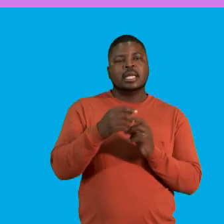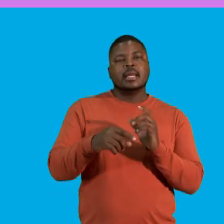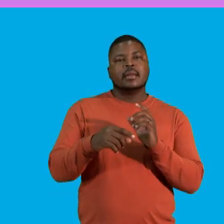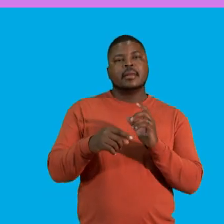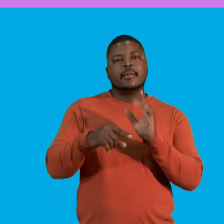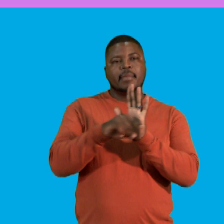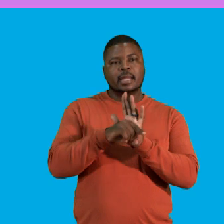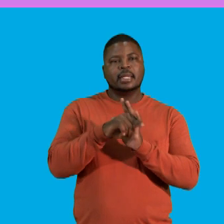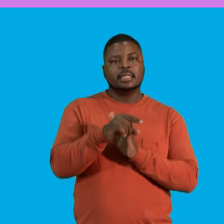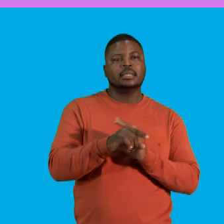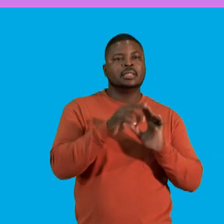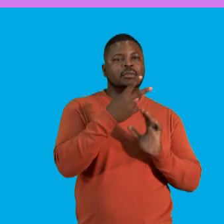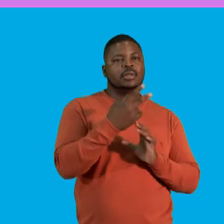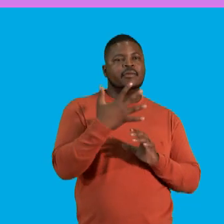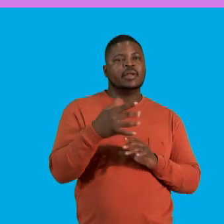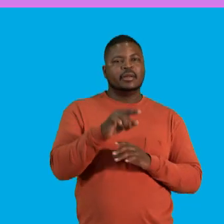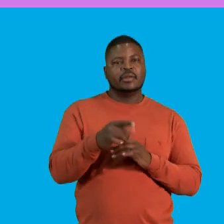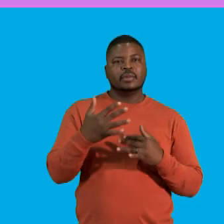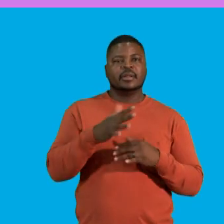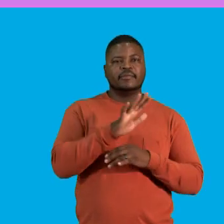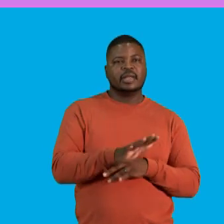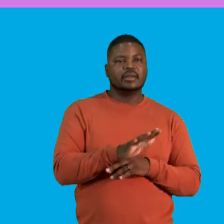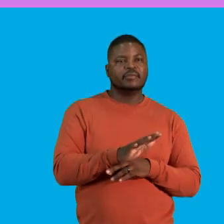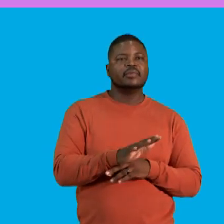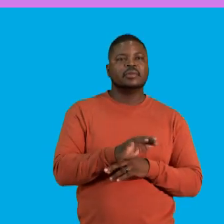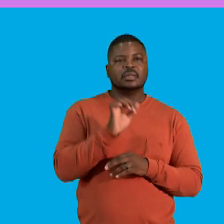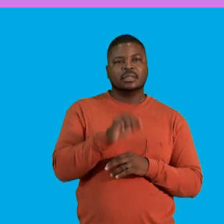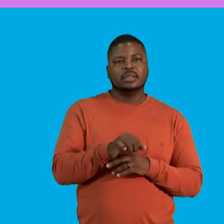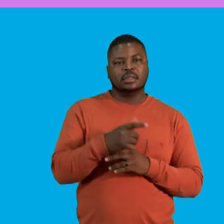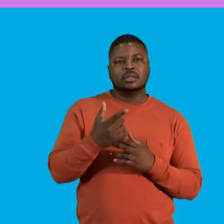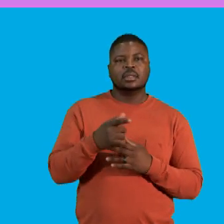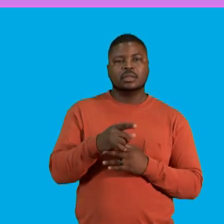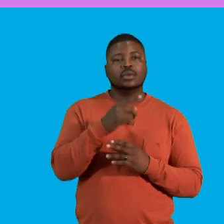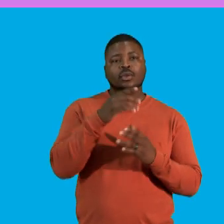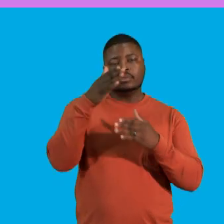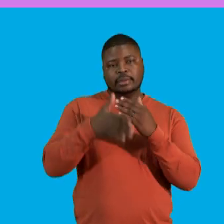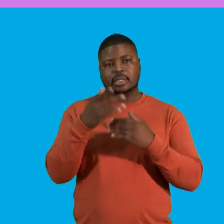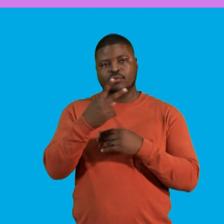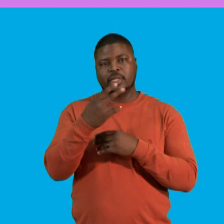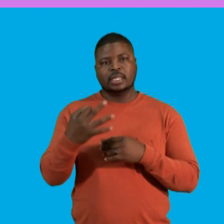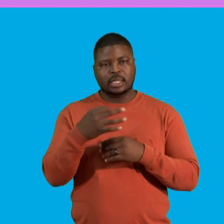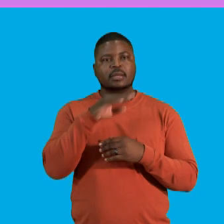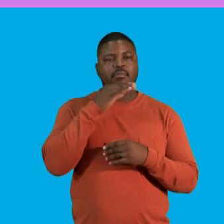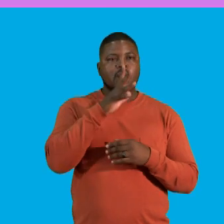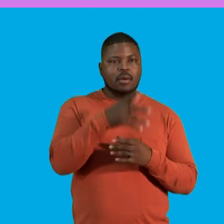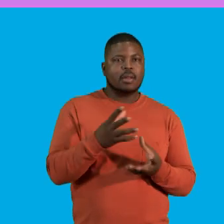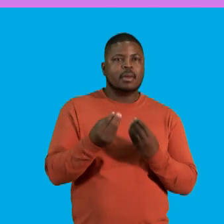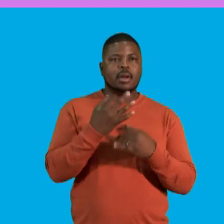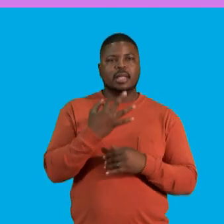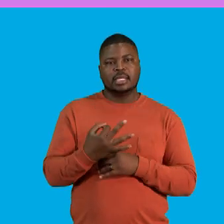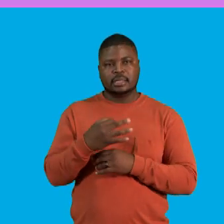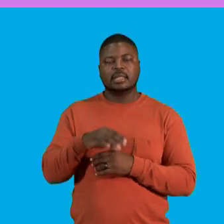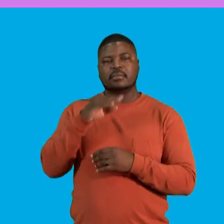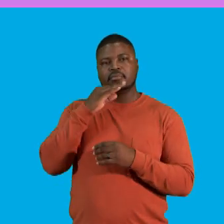3 units, multiplied by 21 rand 83 cents. Now we have to do the calculations, then we add.